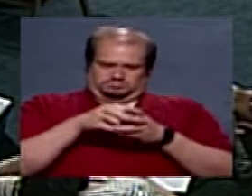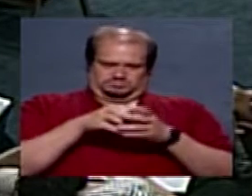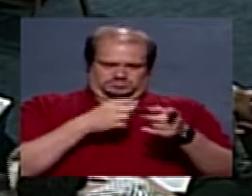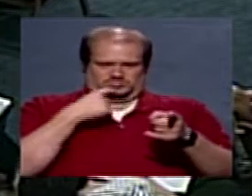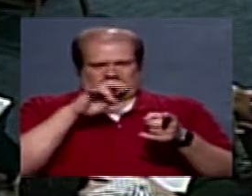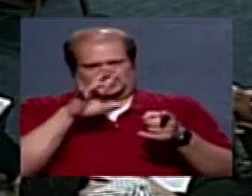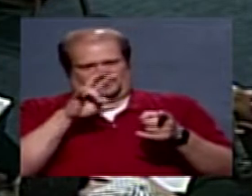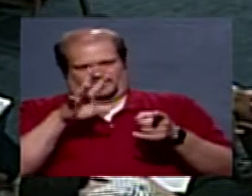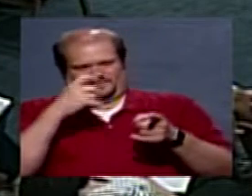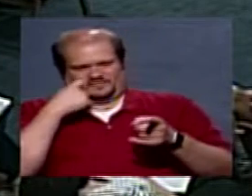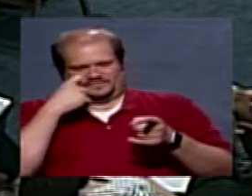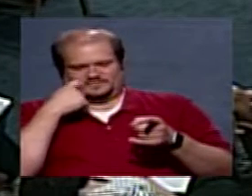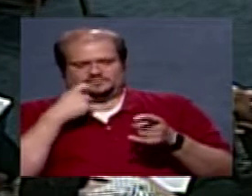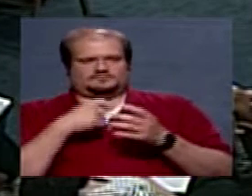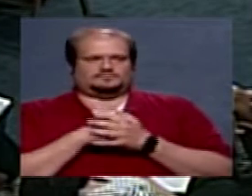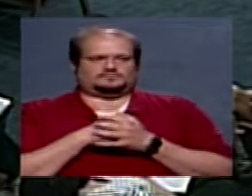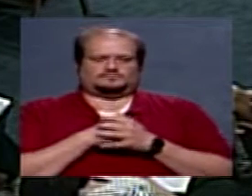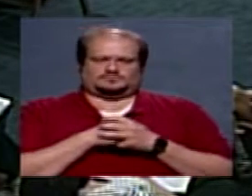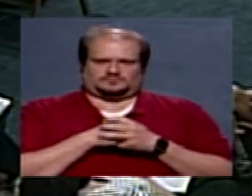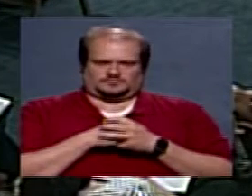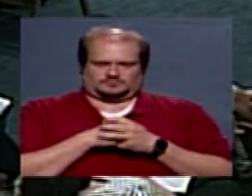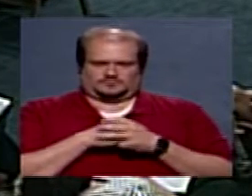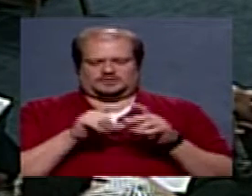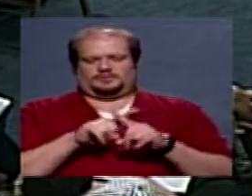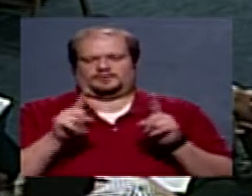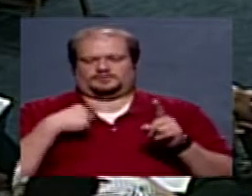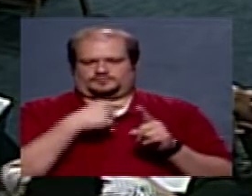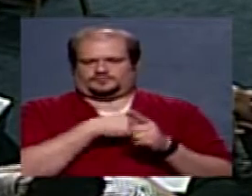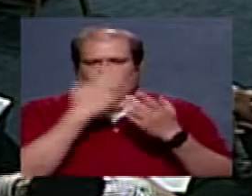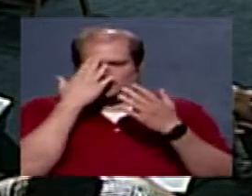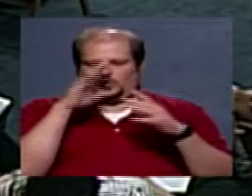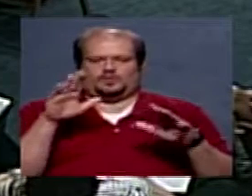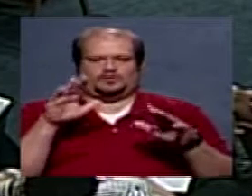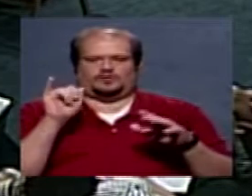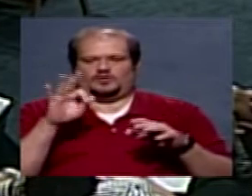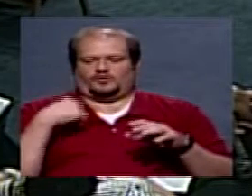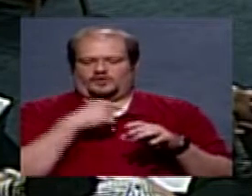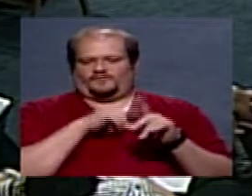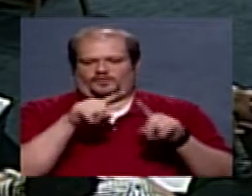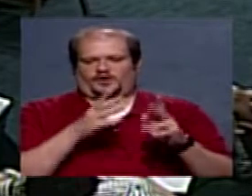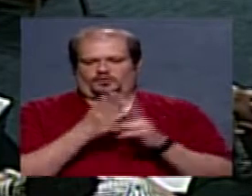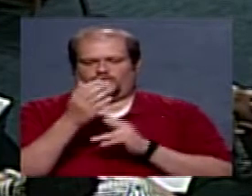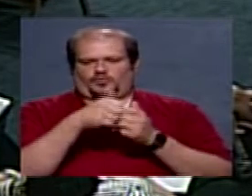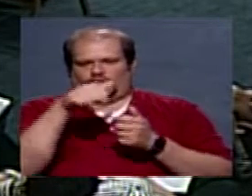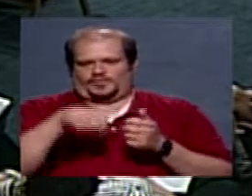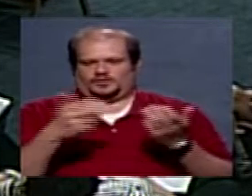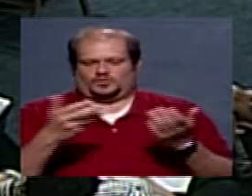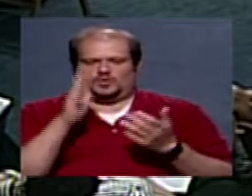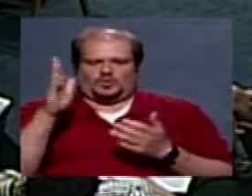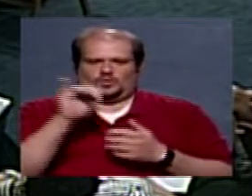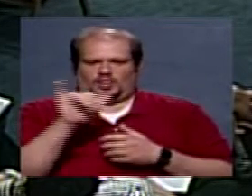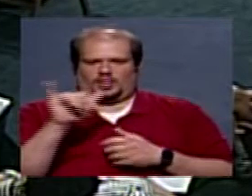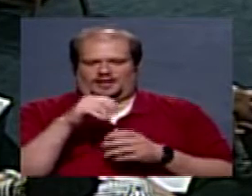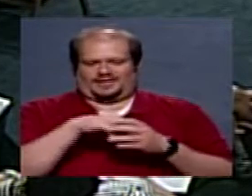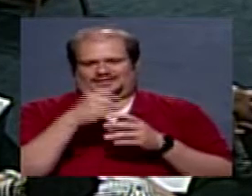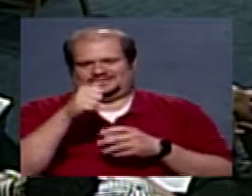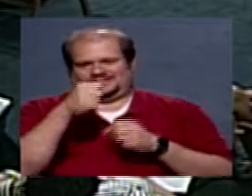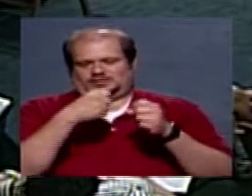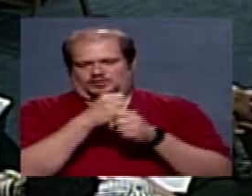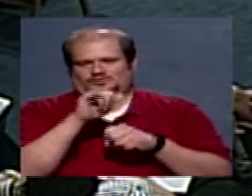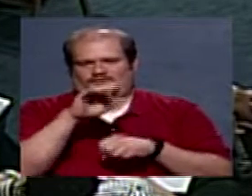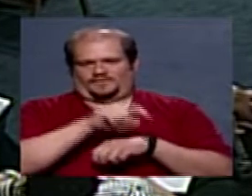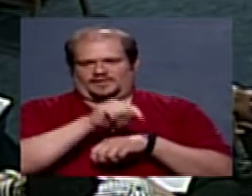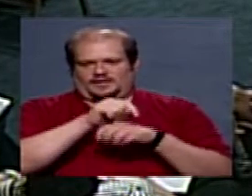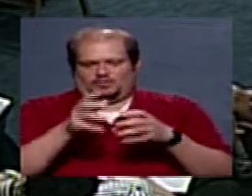said 75 just then. But we don't know if we go through with this, what's it going to be like in 10 years? If the